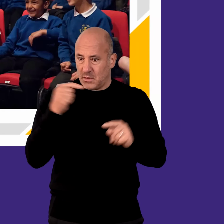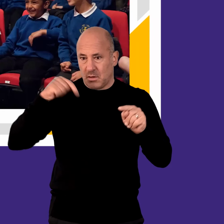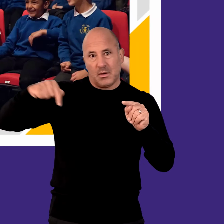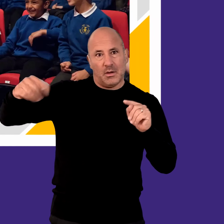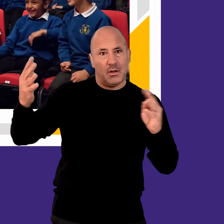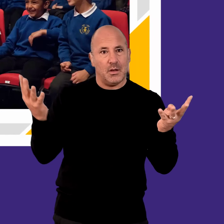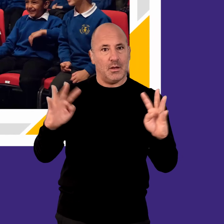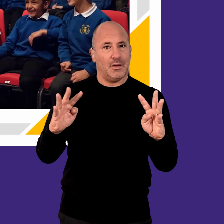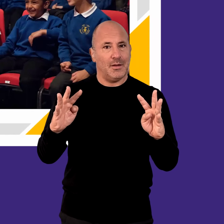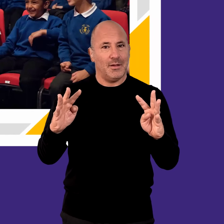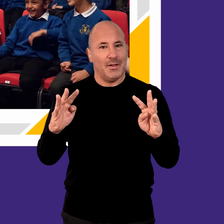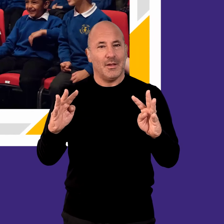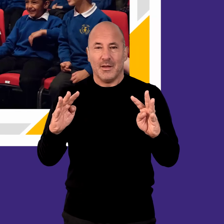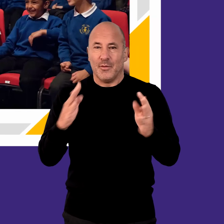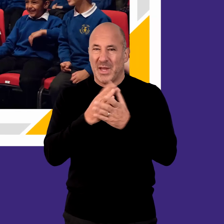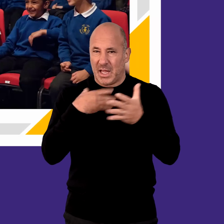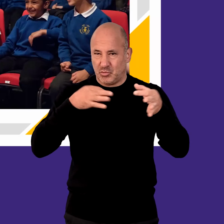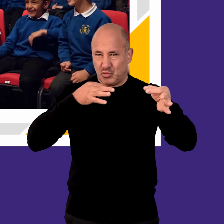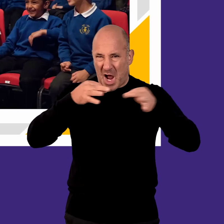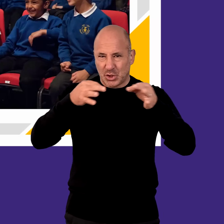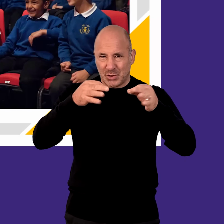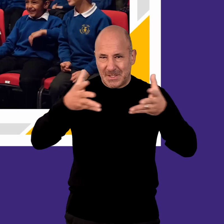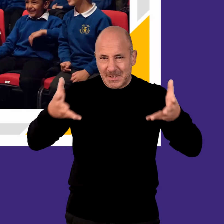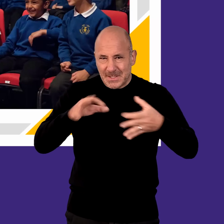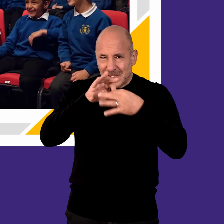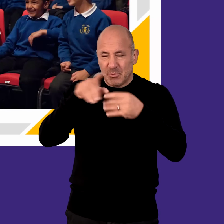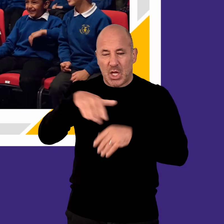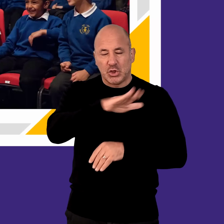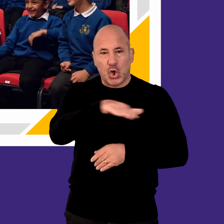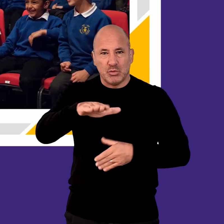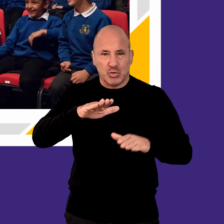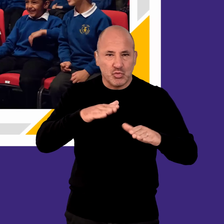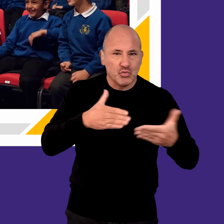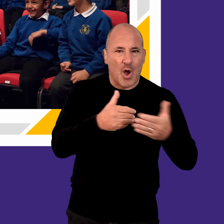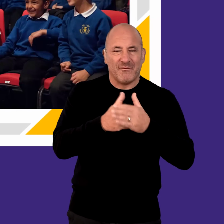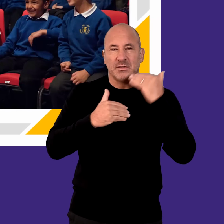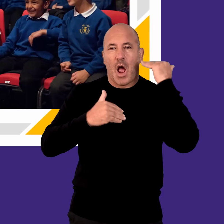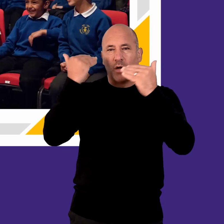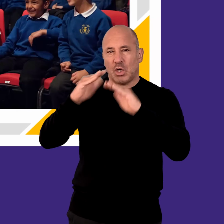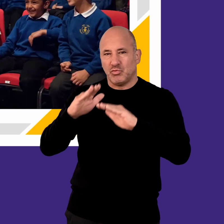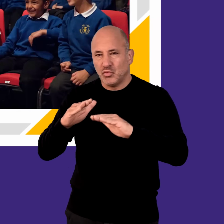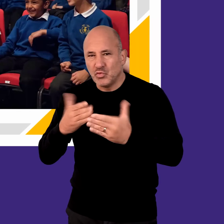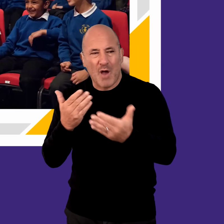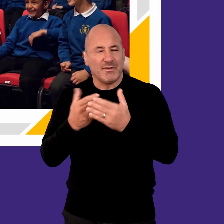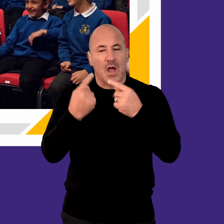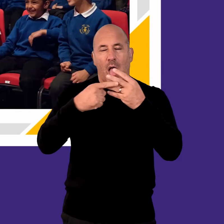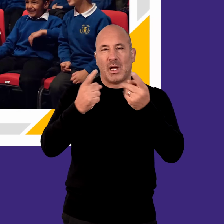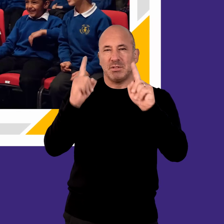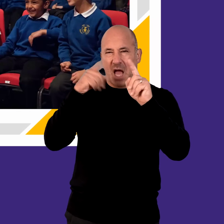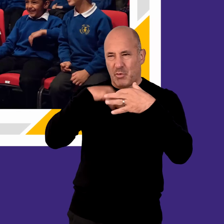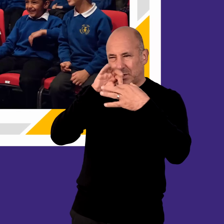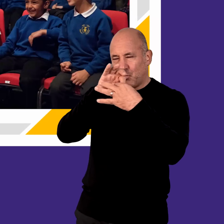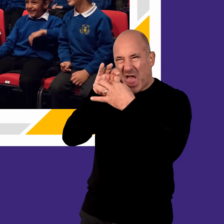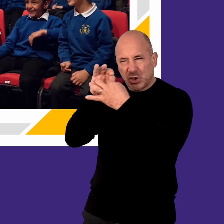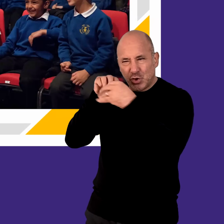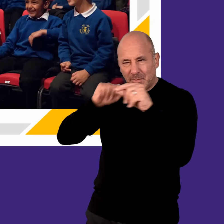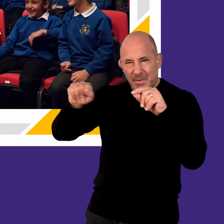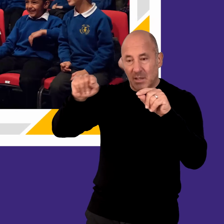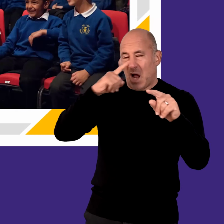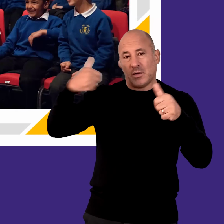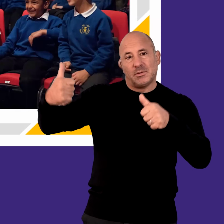other advocates for ARC around that table. So it was a very sort of strategic approach to try and build those relationships with children's services and